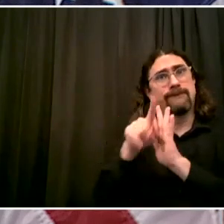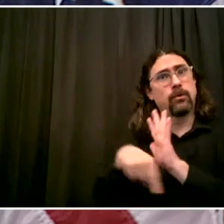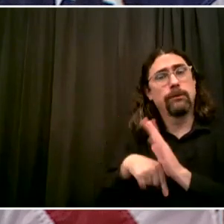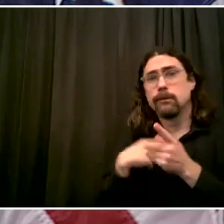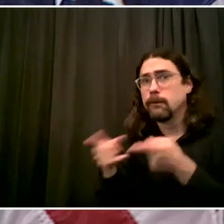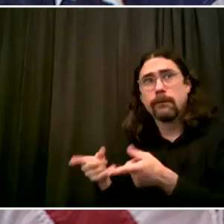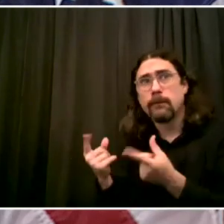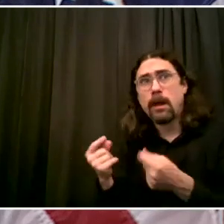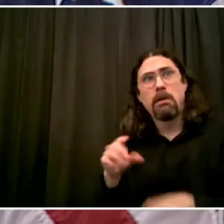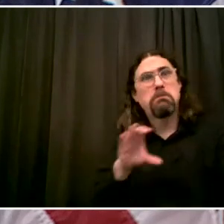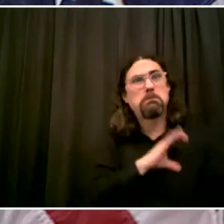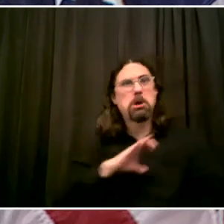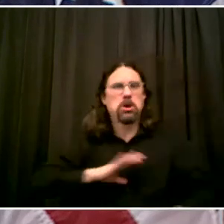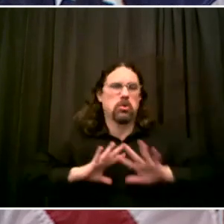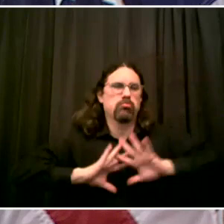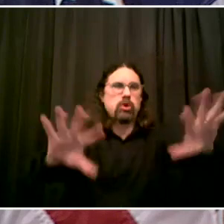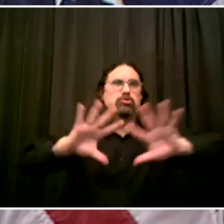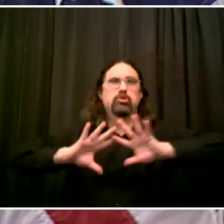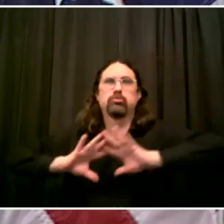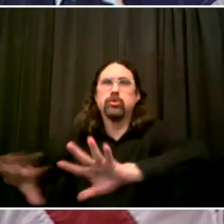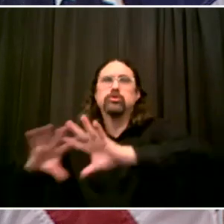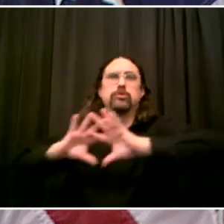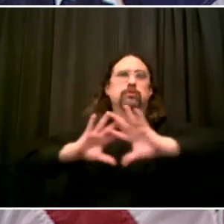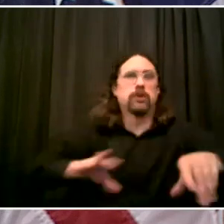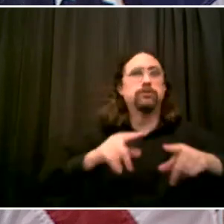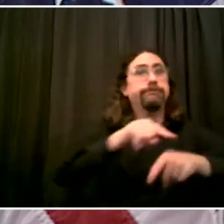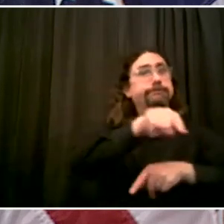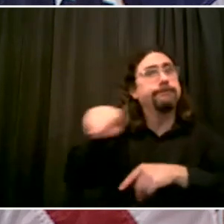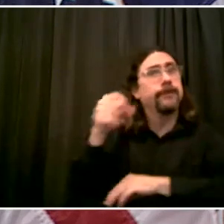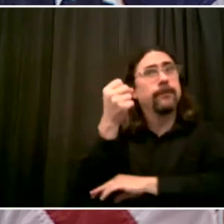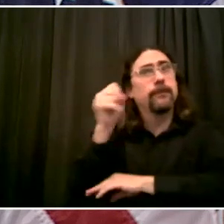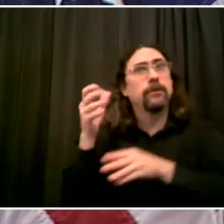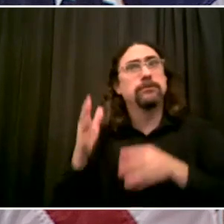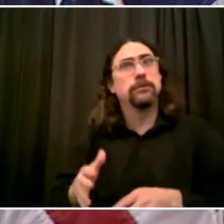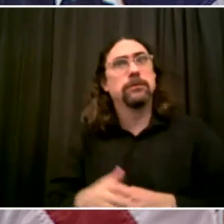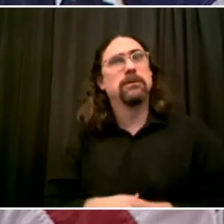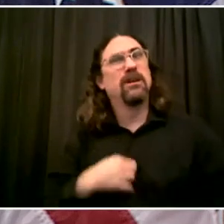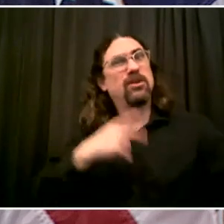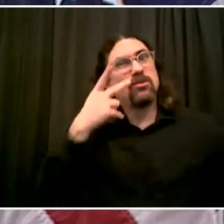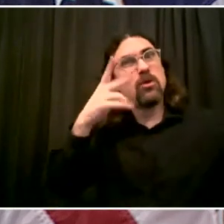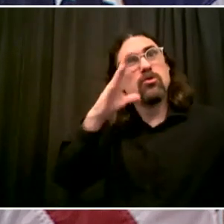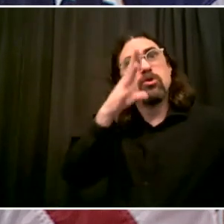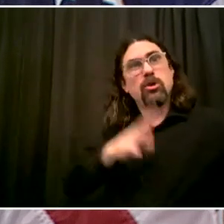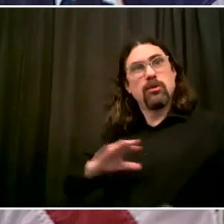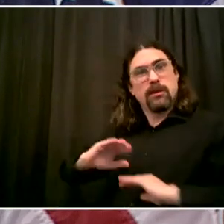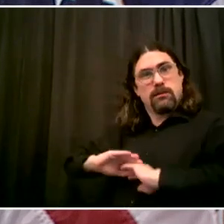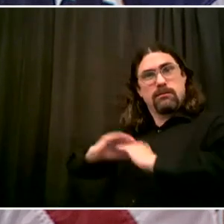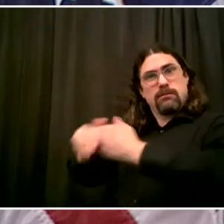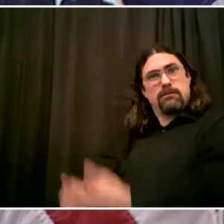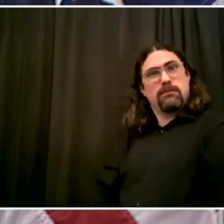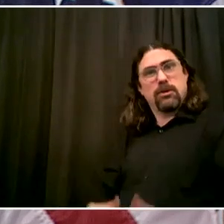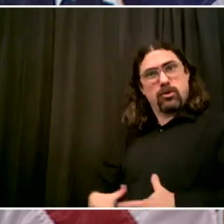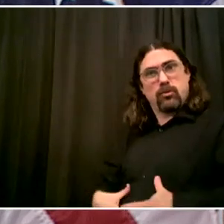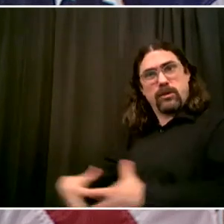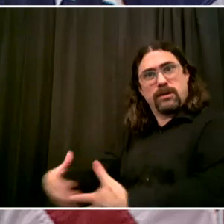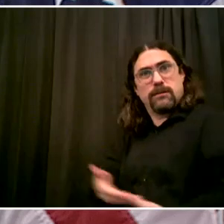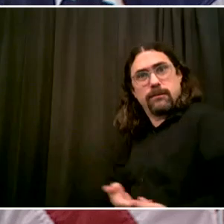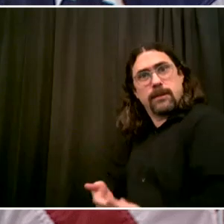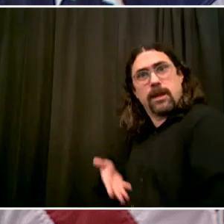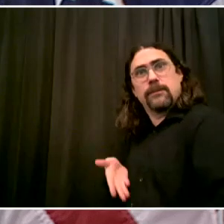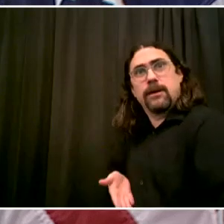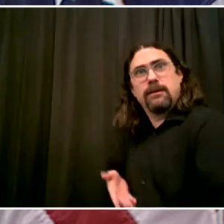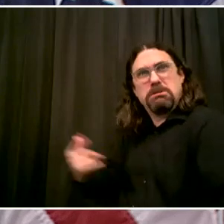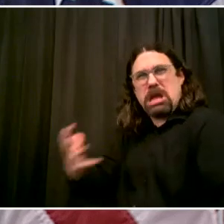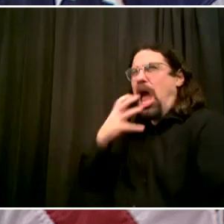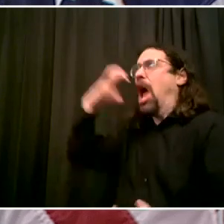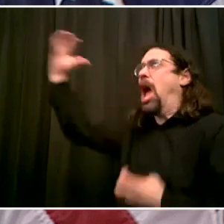woman screaming in pain. I saw multiple legal observers thrown on cars and arrested. Myself and other reporters were threatened with arrests, and